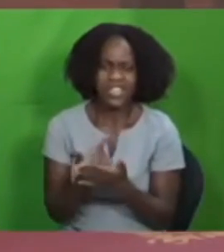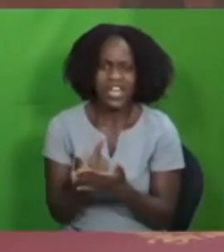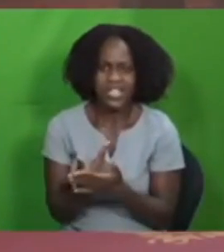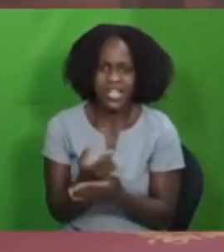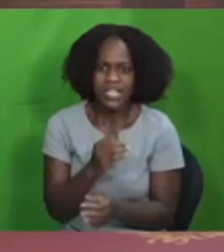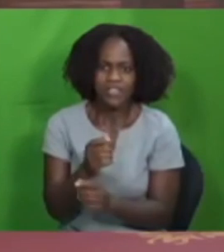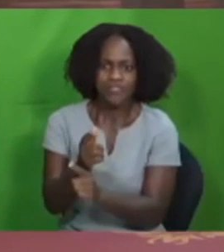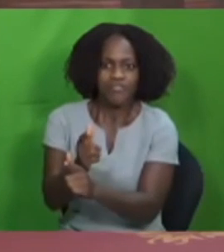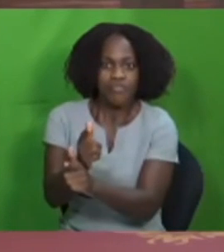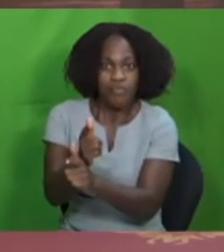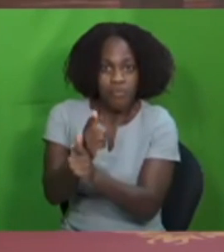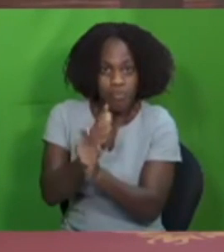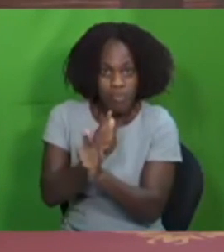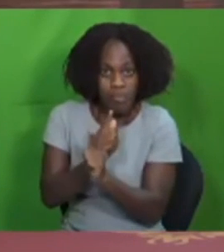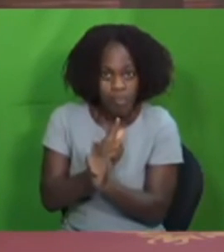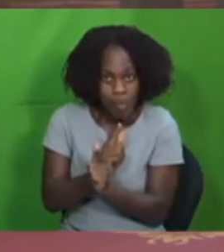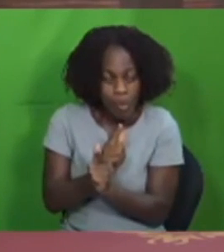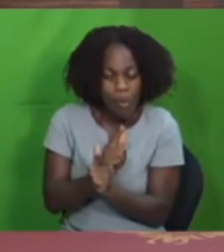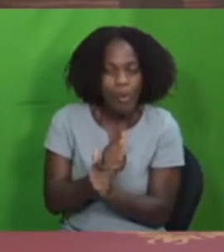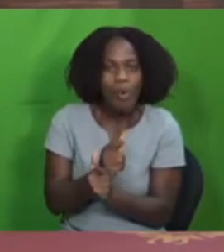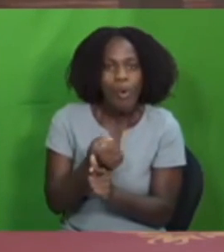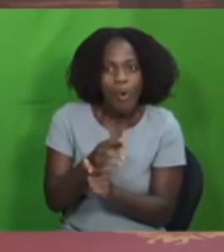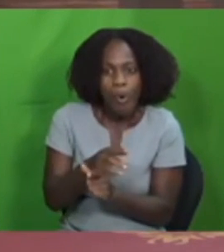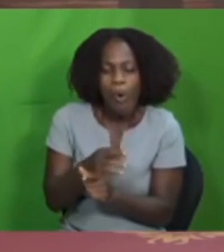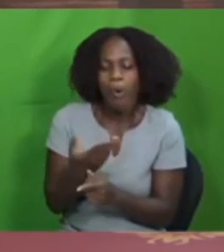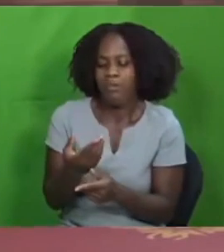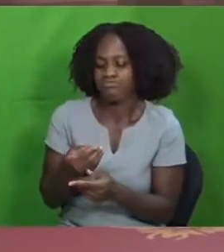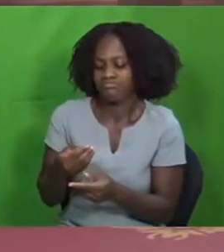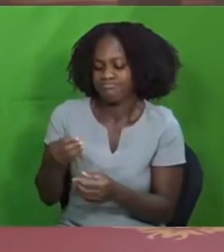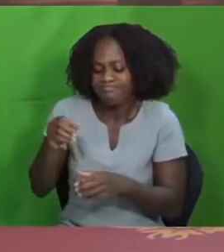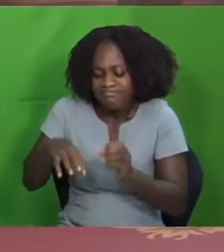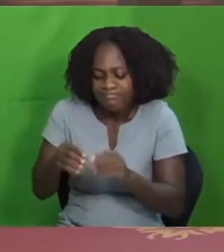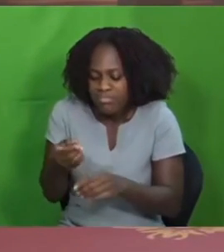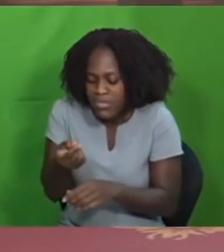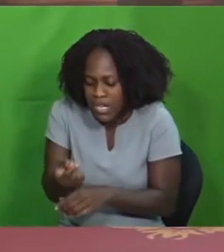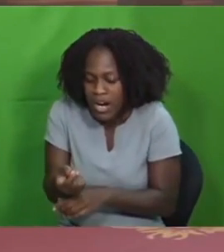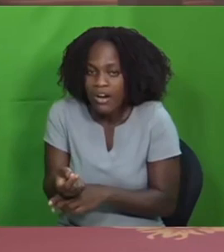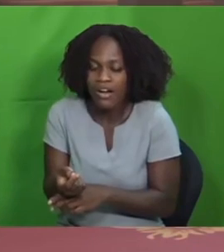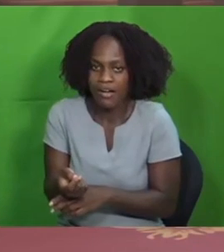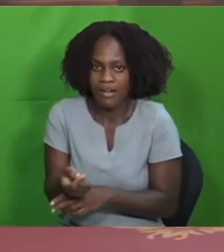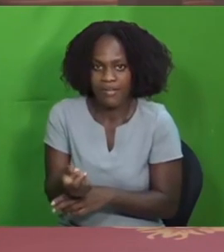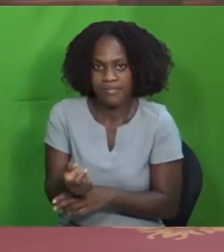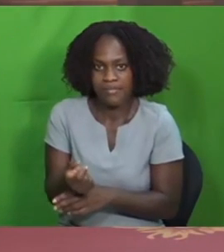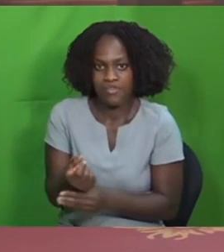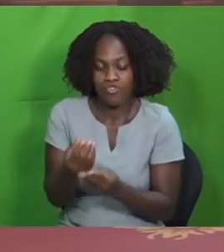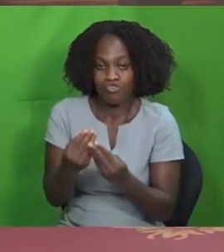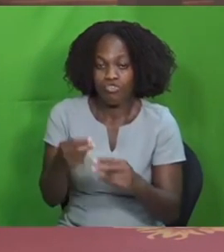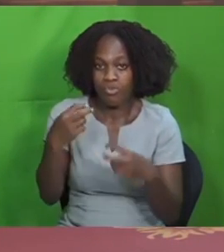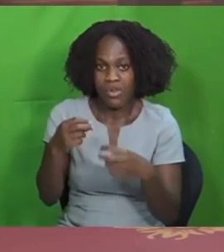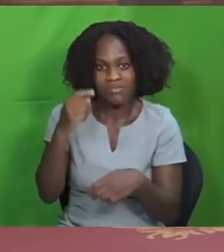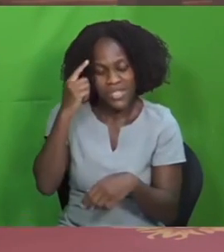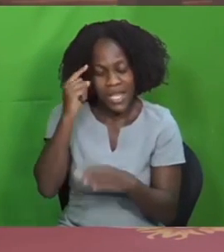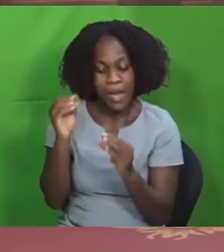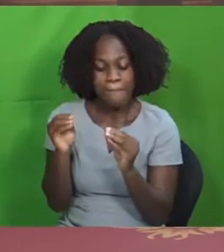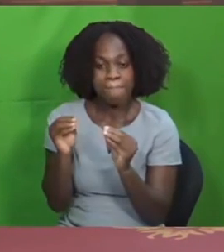should borrow our way out of our problems or contribute a little bit more out of our problems, the average Ghanaian, I believe,